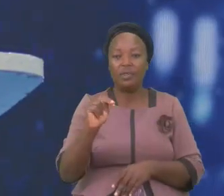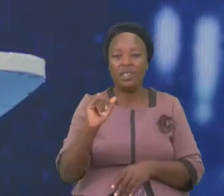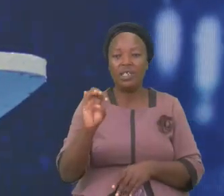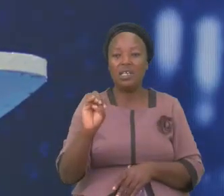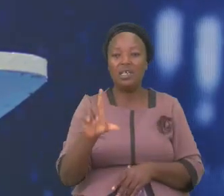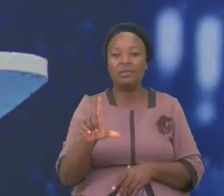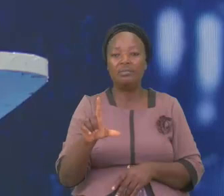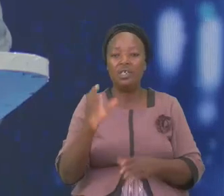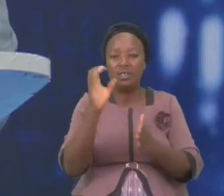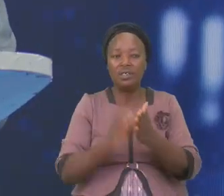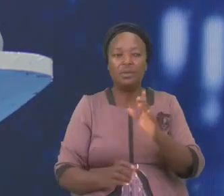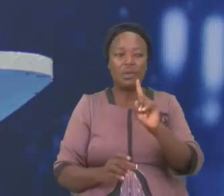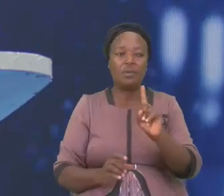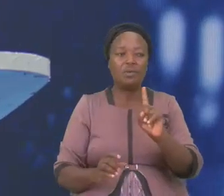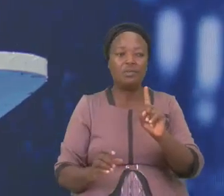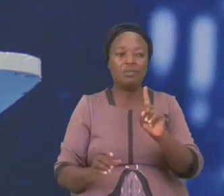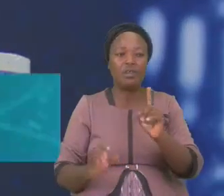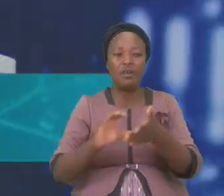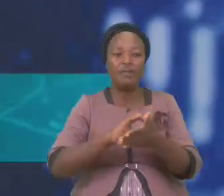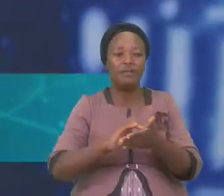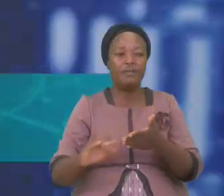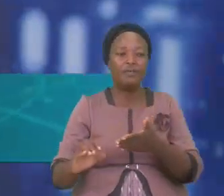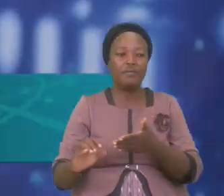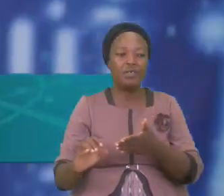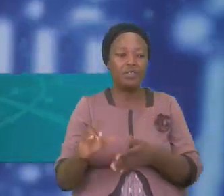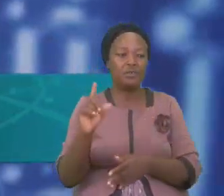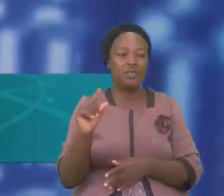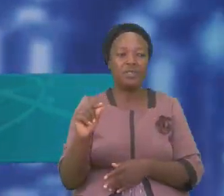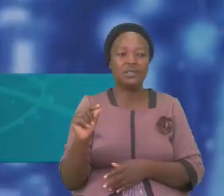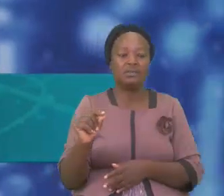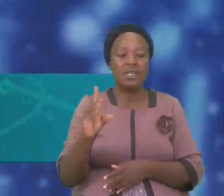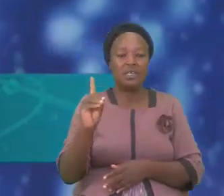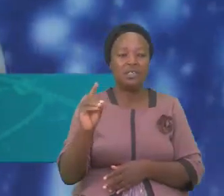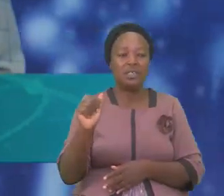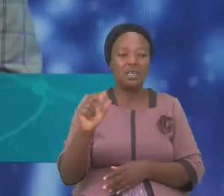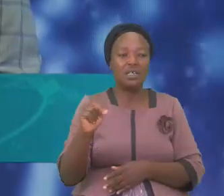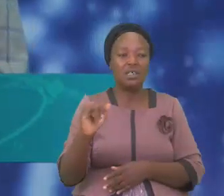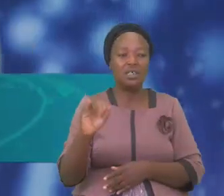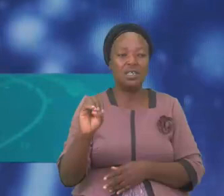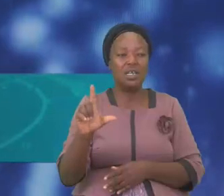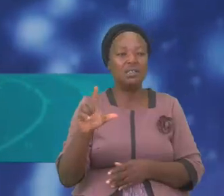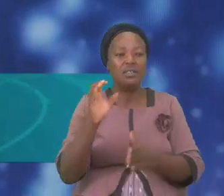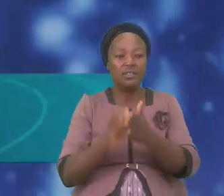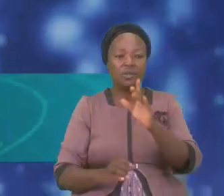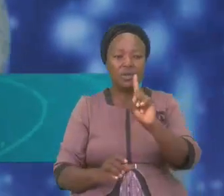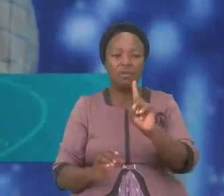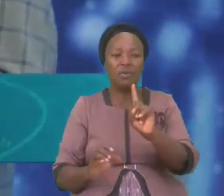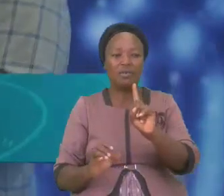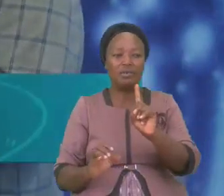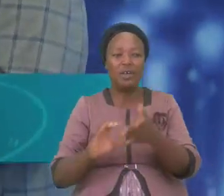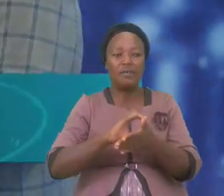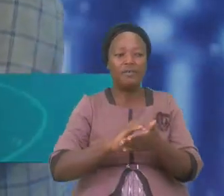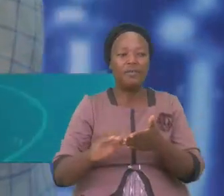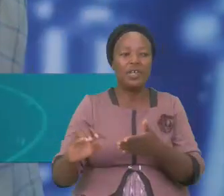20. Daniel chapter 1, we're looking at verse 20. We're talking